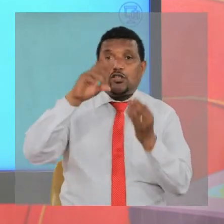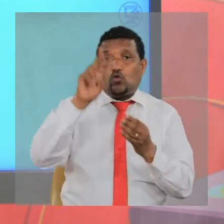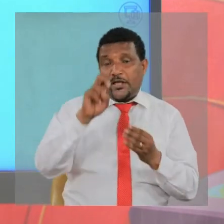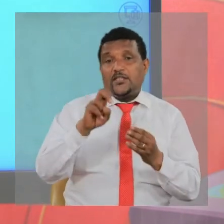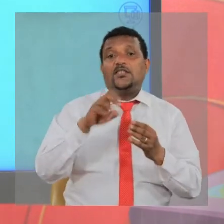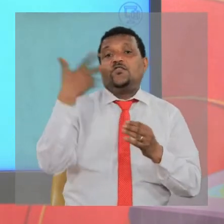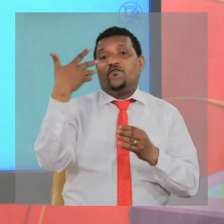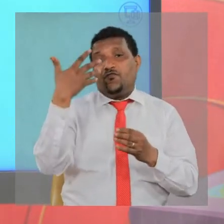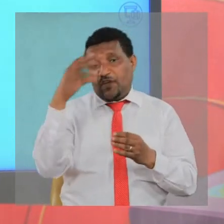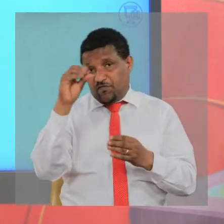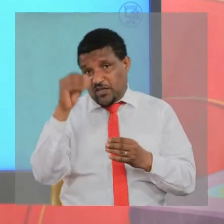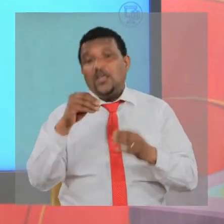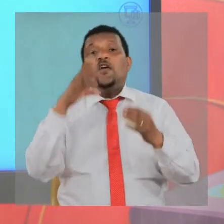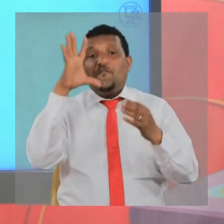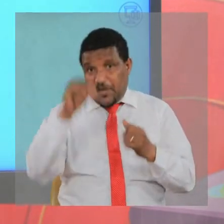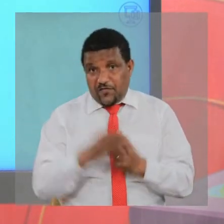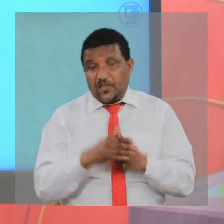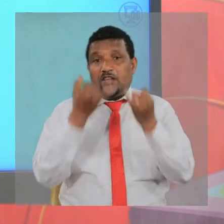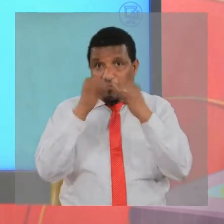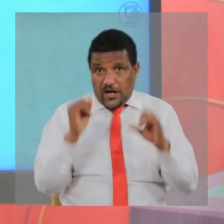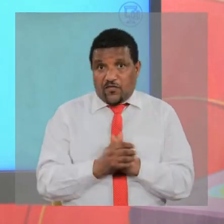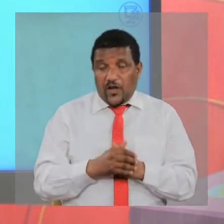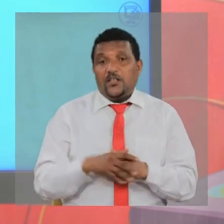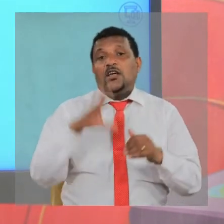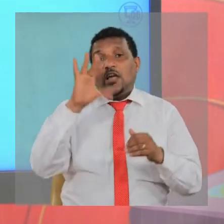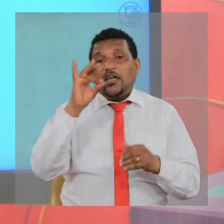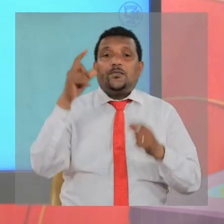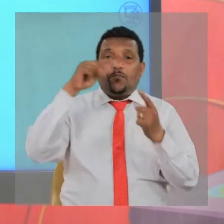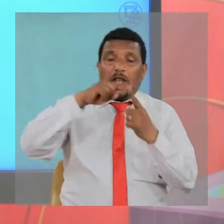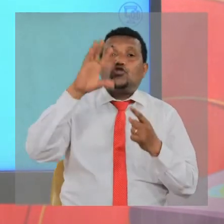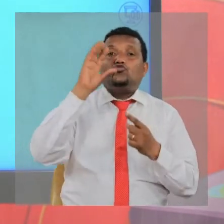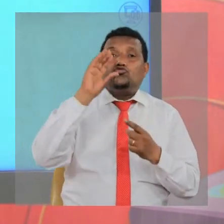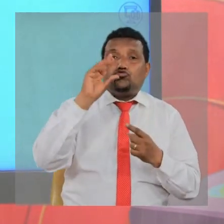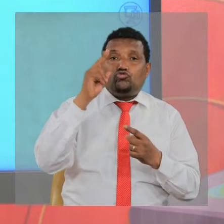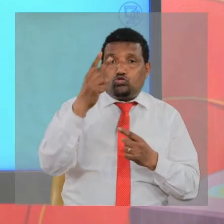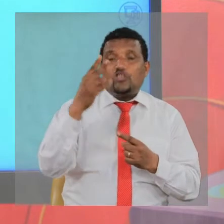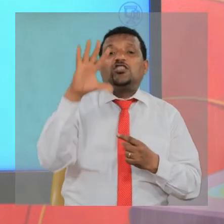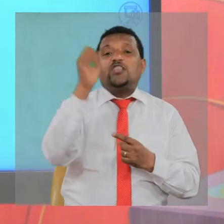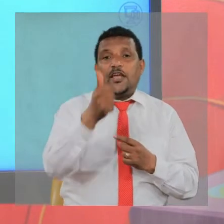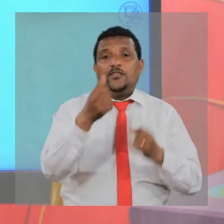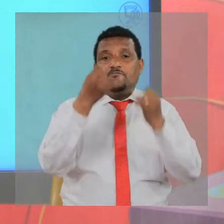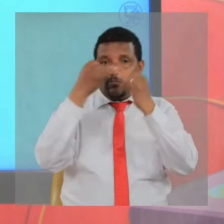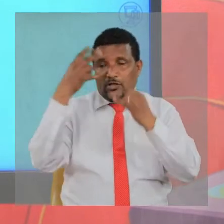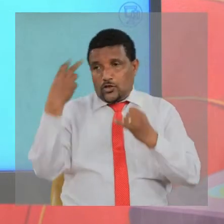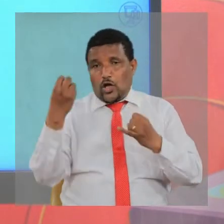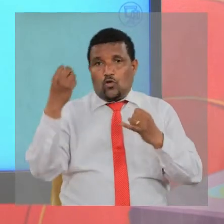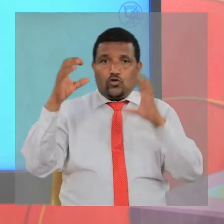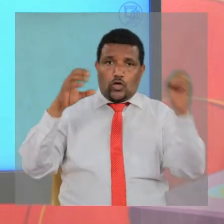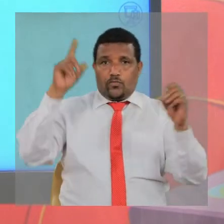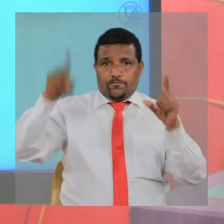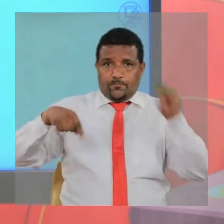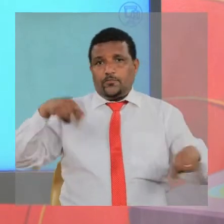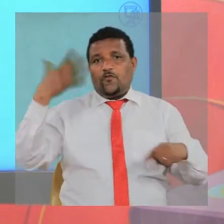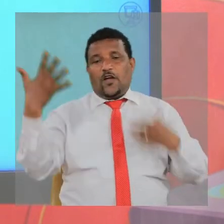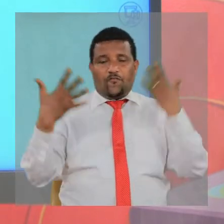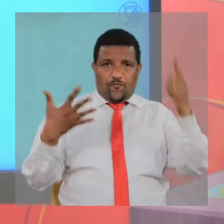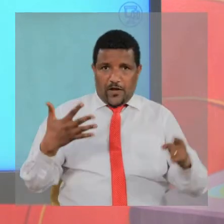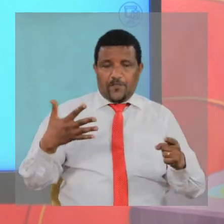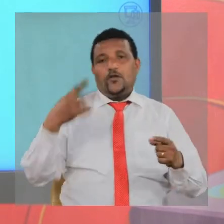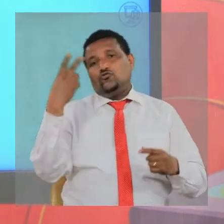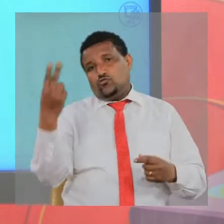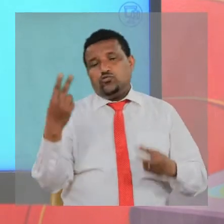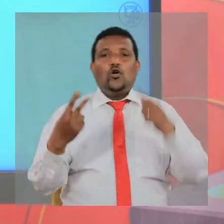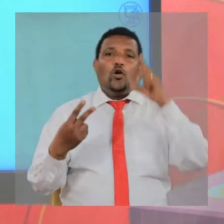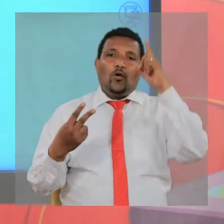20 is 50 divided by 8 plus 2 is 10, and when we cancel 0 for 0, by 5 1 by 5 2 by